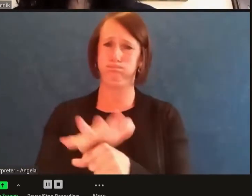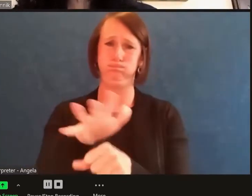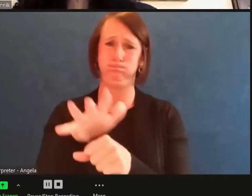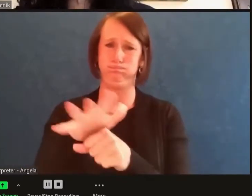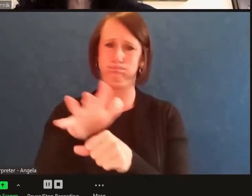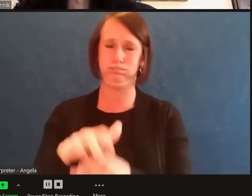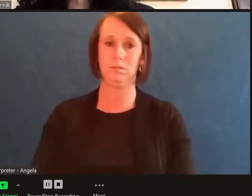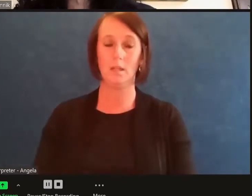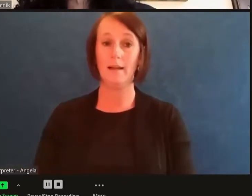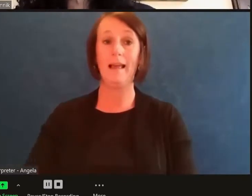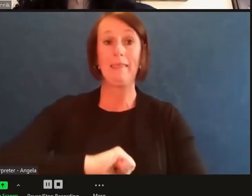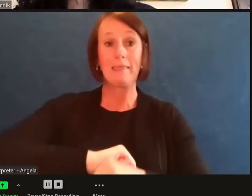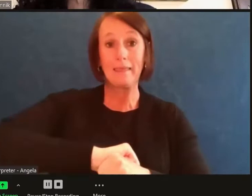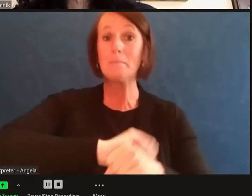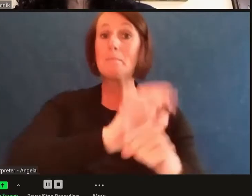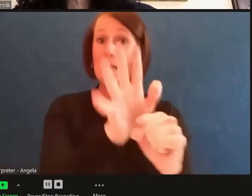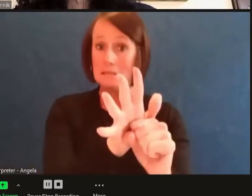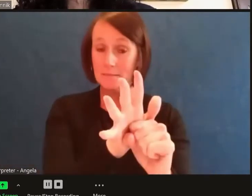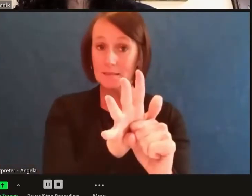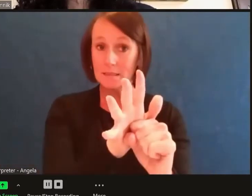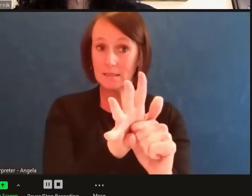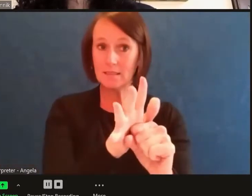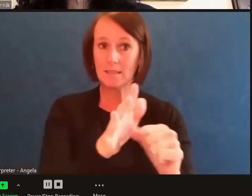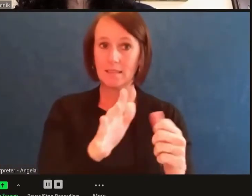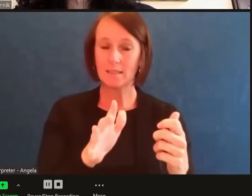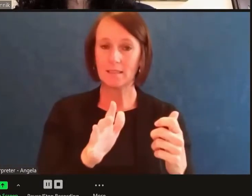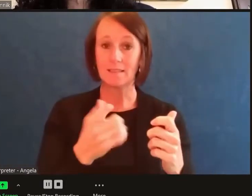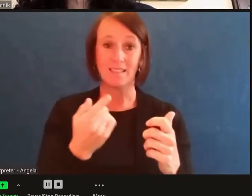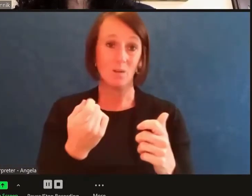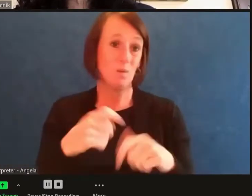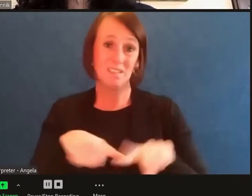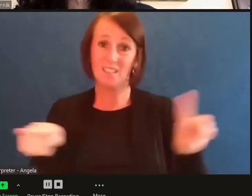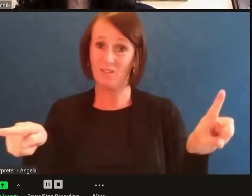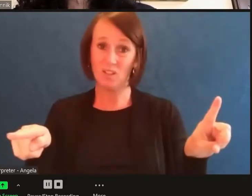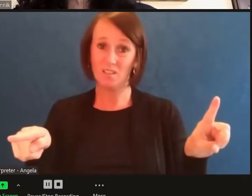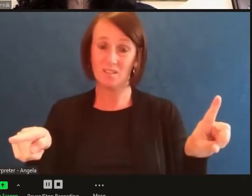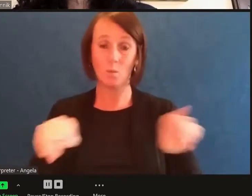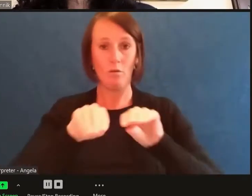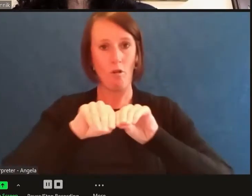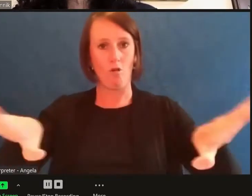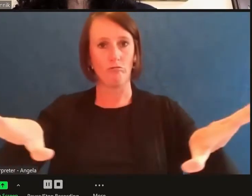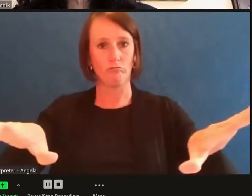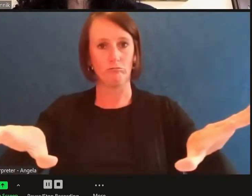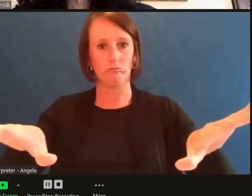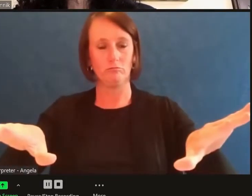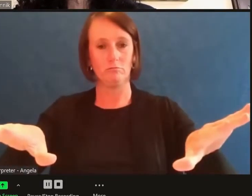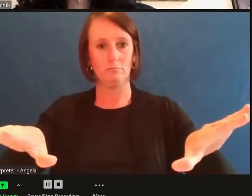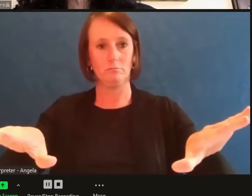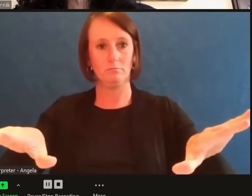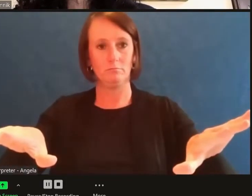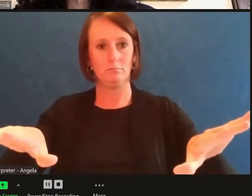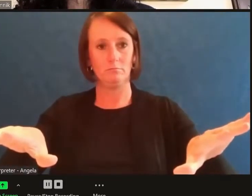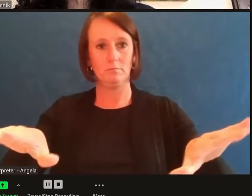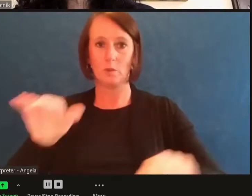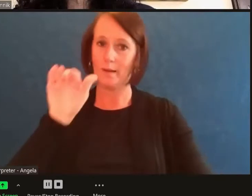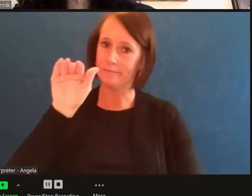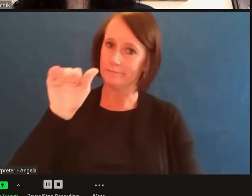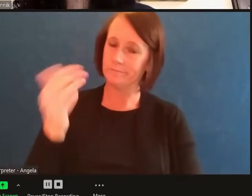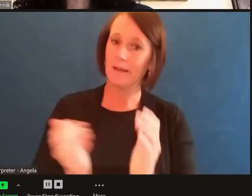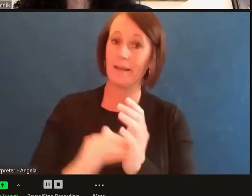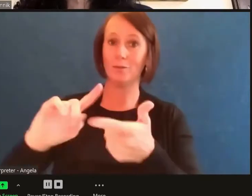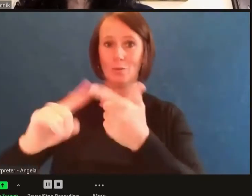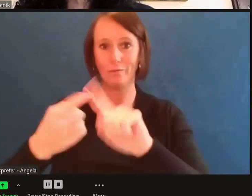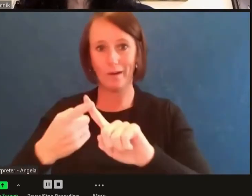of the pandemic, we had to do things differently as well with the launch. So I reached out again to friends, people I